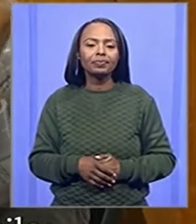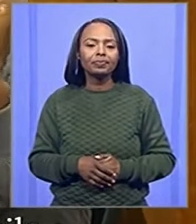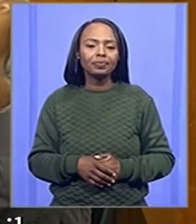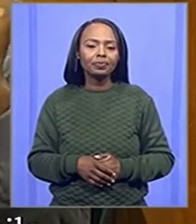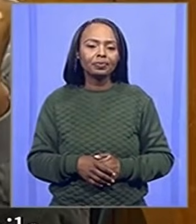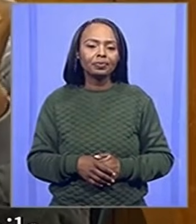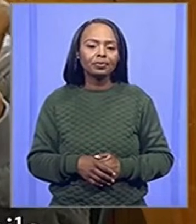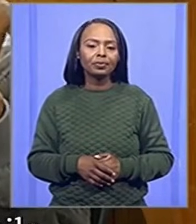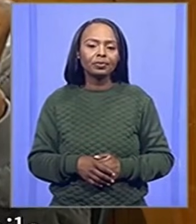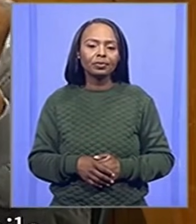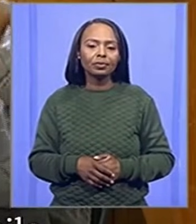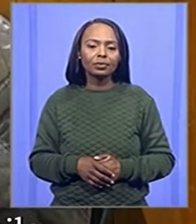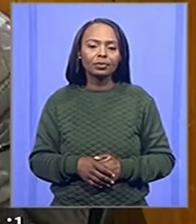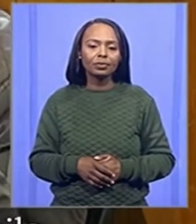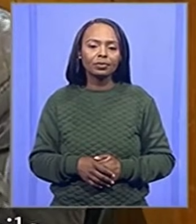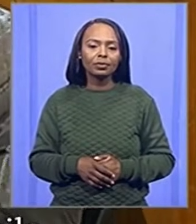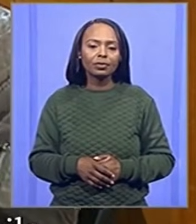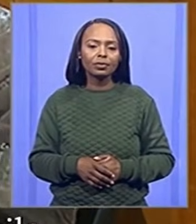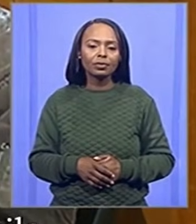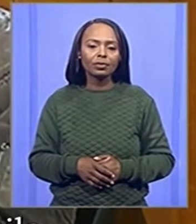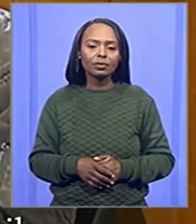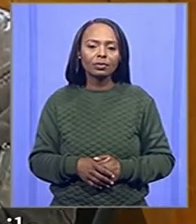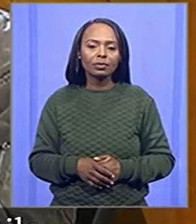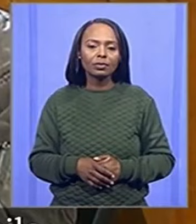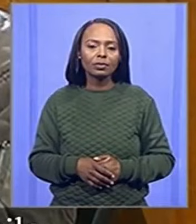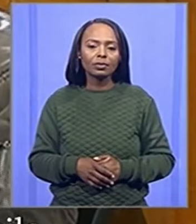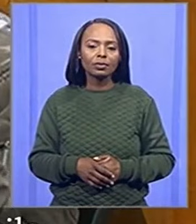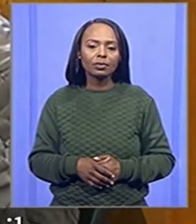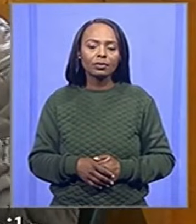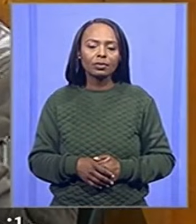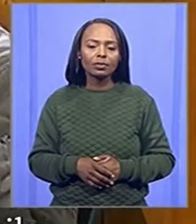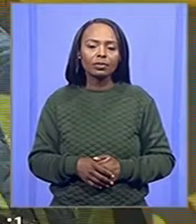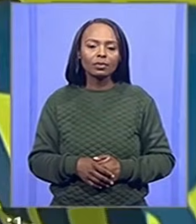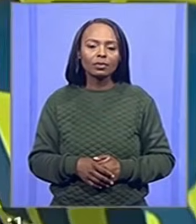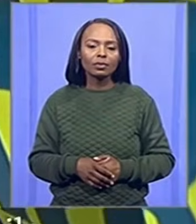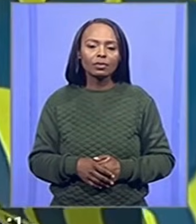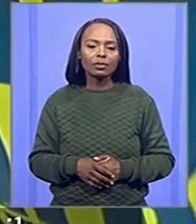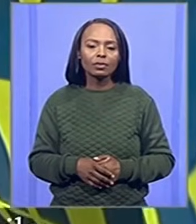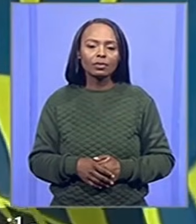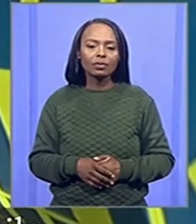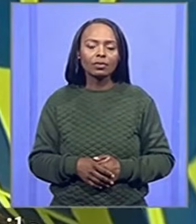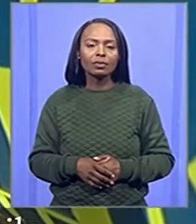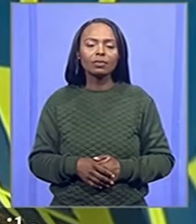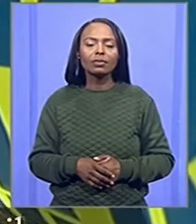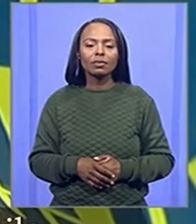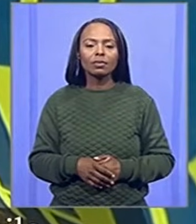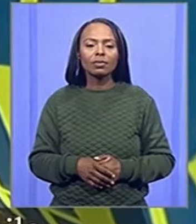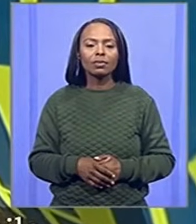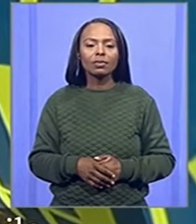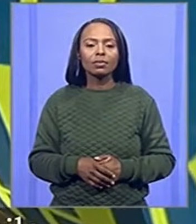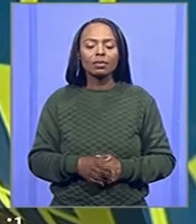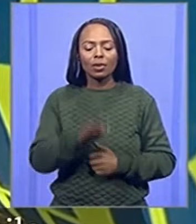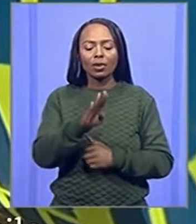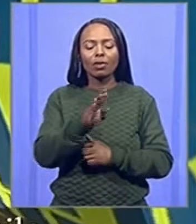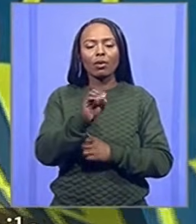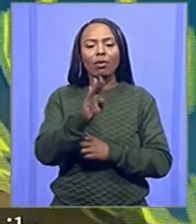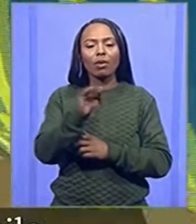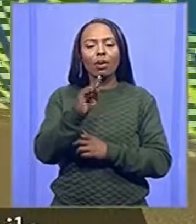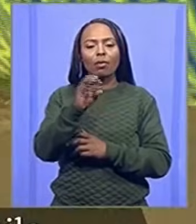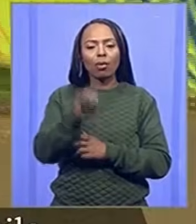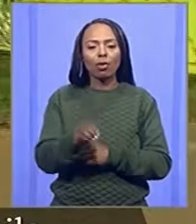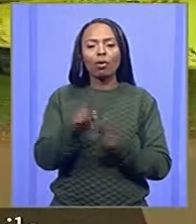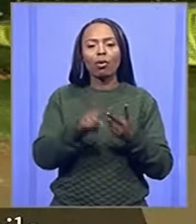David Joseph kuna shedula mlongo mbalina heyali. Timi ya Ovambo e buiwa thata kwa Namibia le